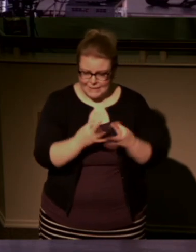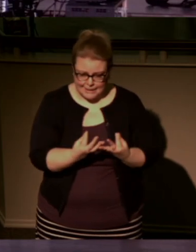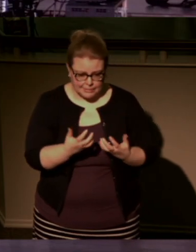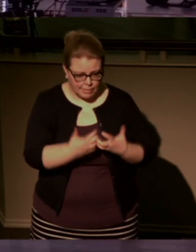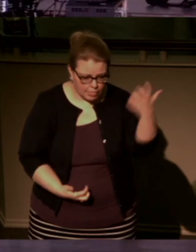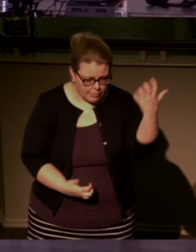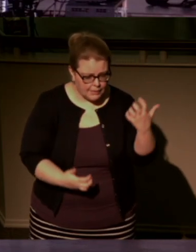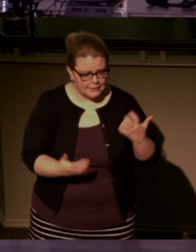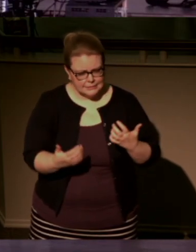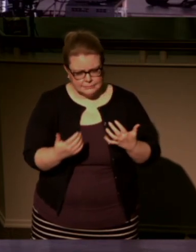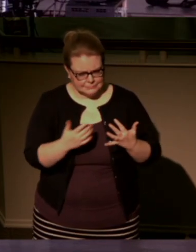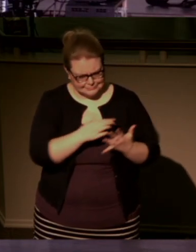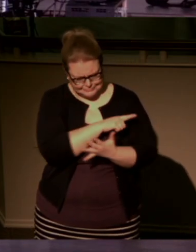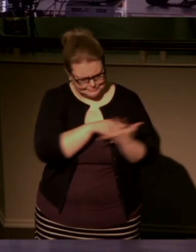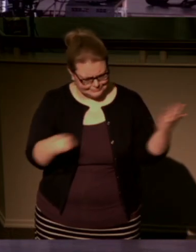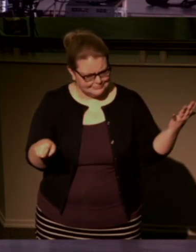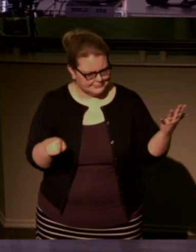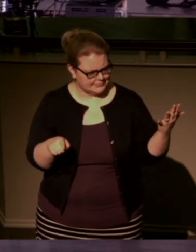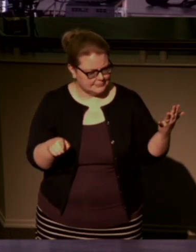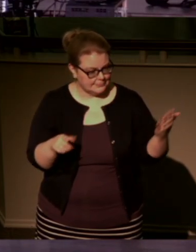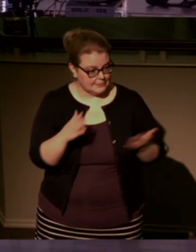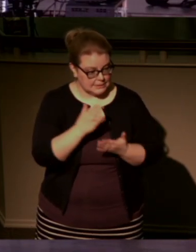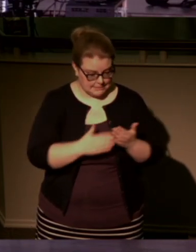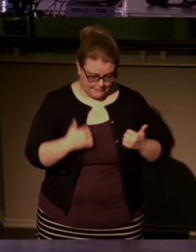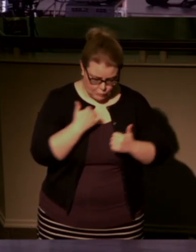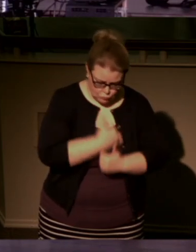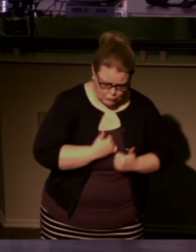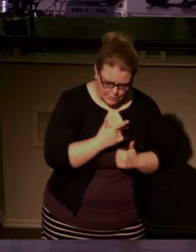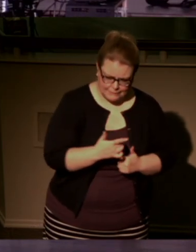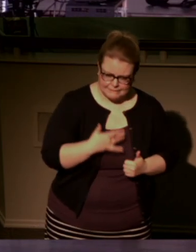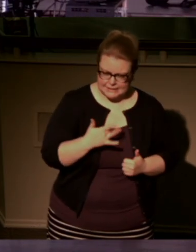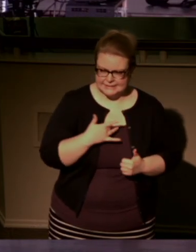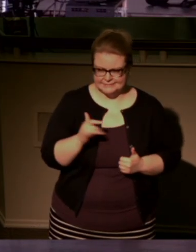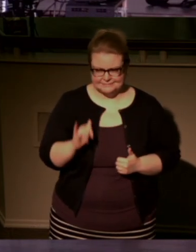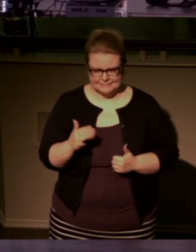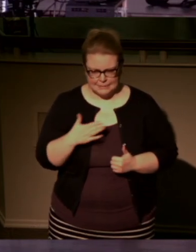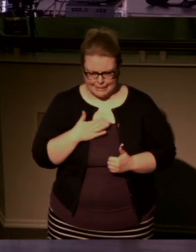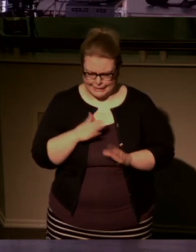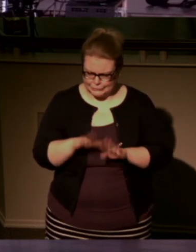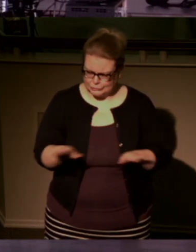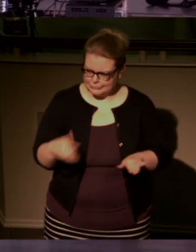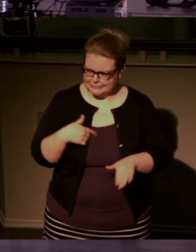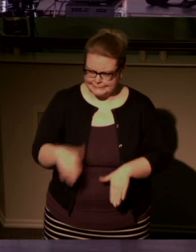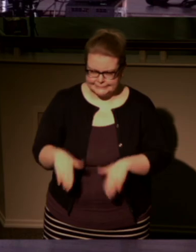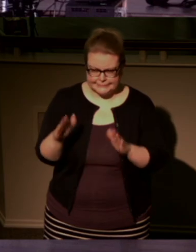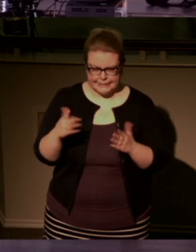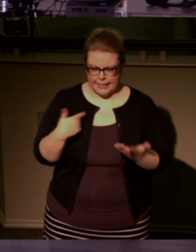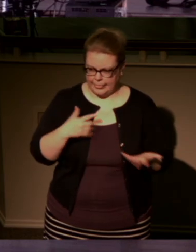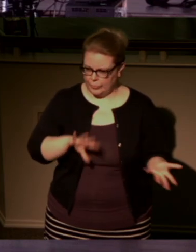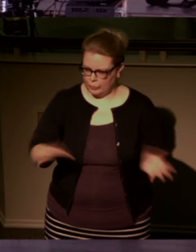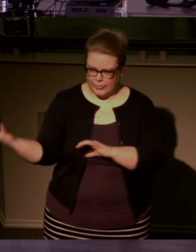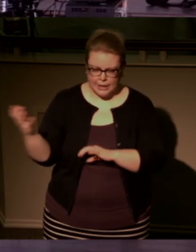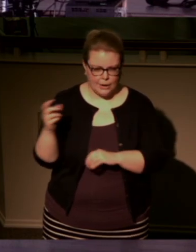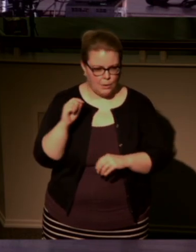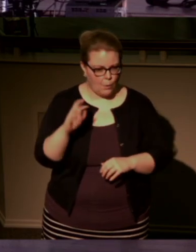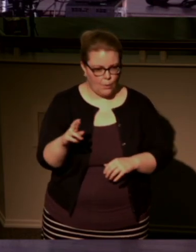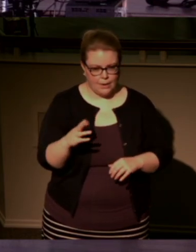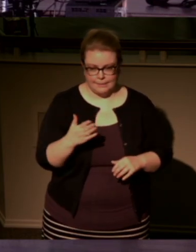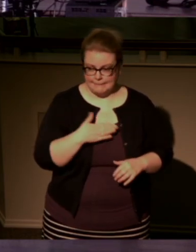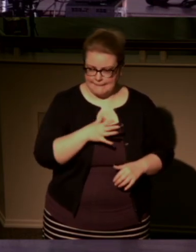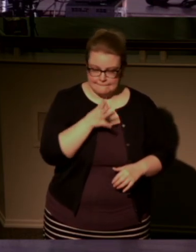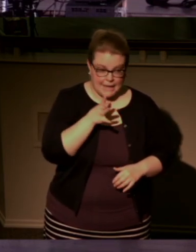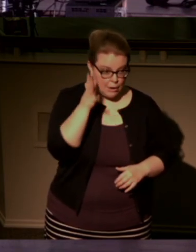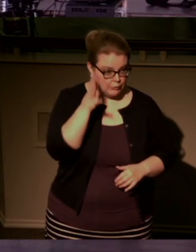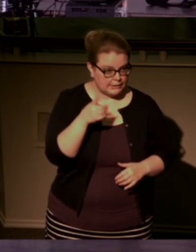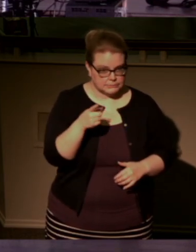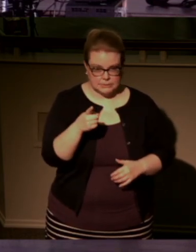all of that, some of the regret you're feeling, you're like, man, I messed these kids up. Or some of the resentment you're feeling, you're like, my parents